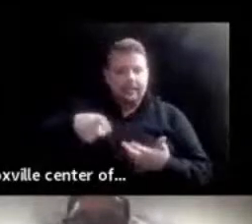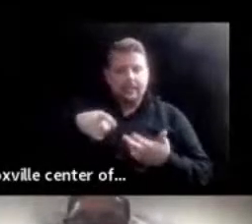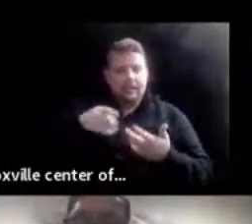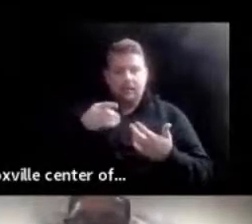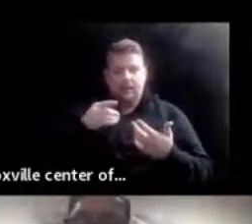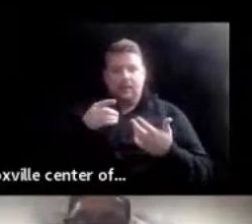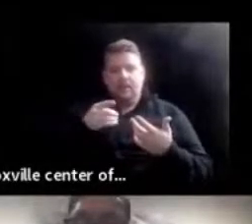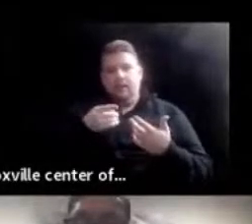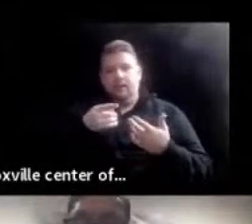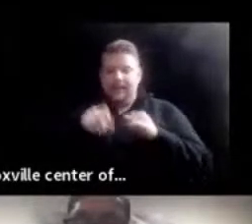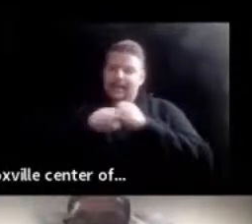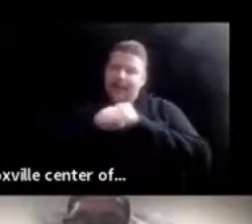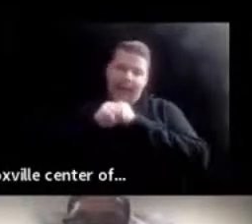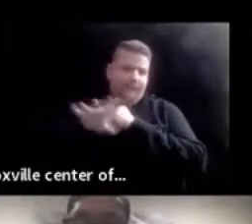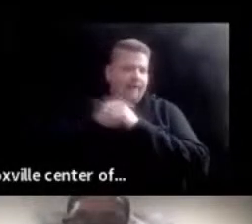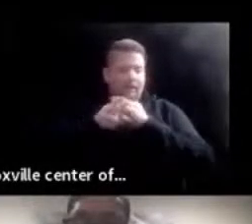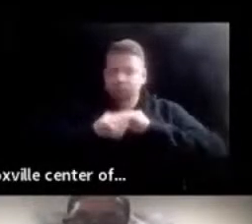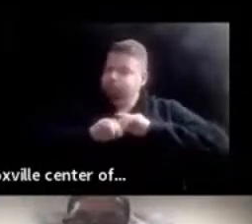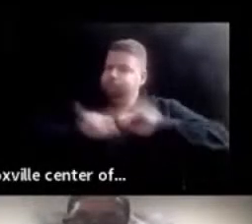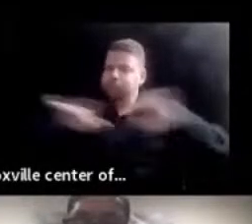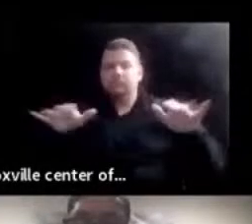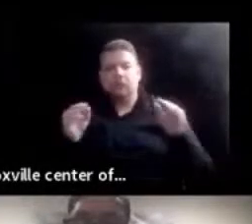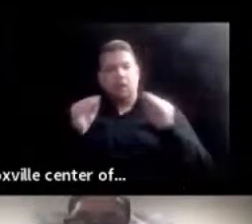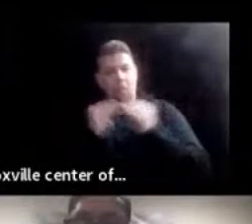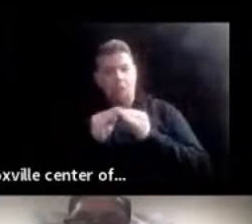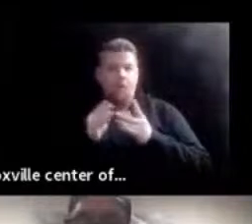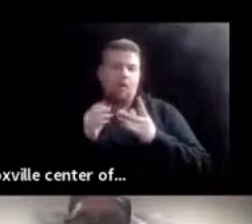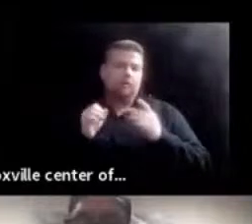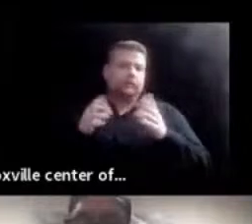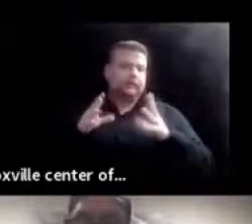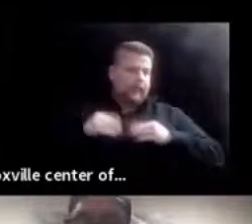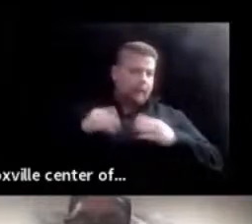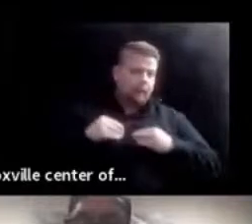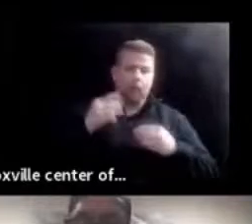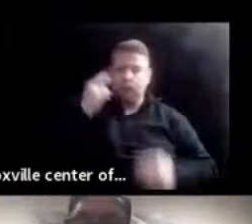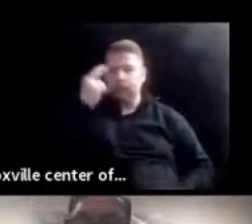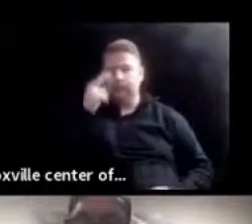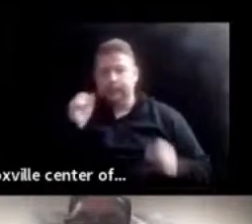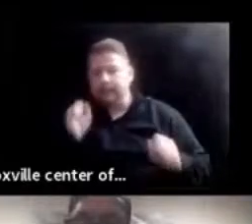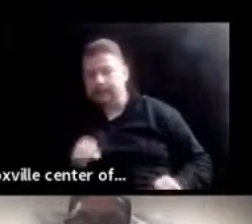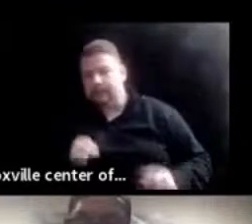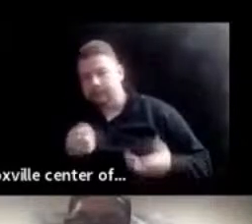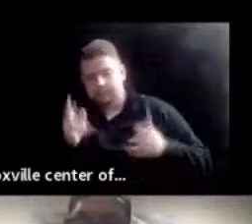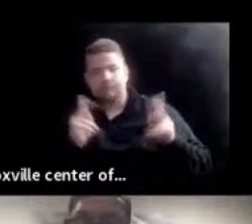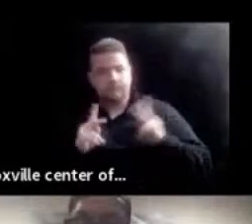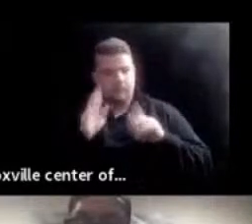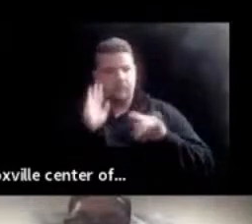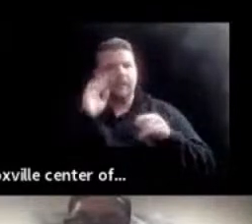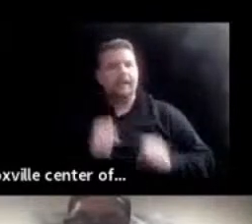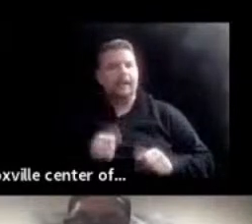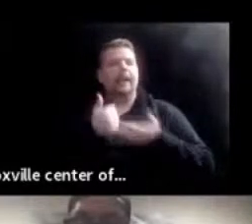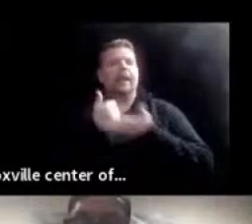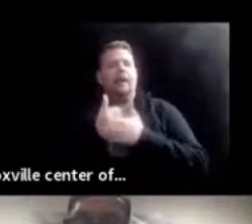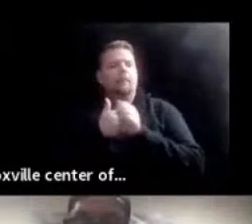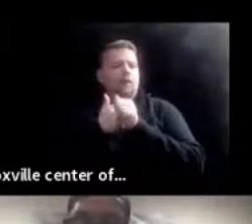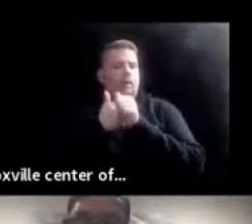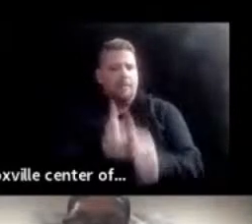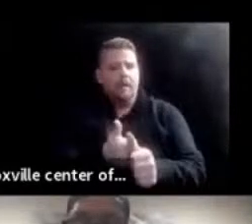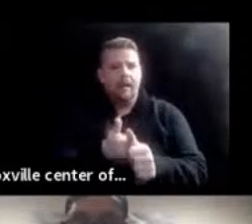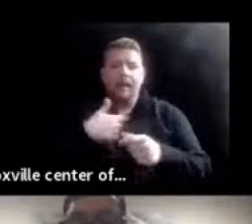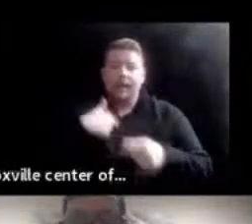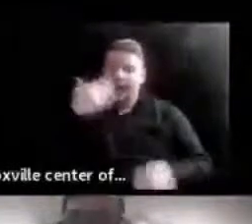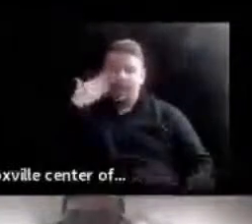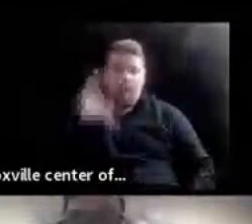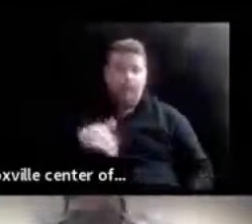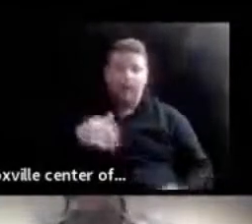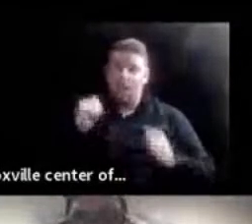to advertise this. I hope this makes it a little more realistic that folks will be able to comply. Because I know